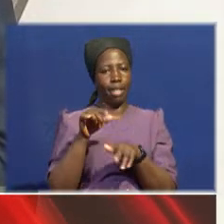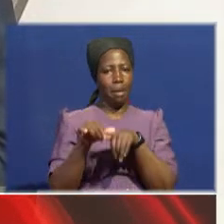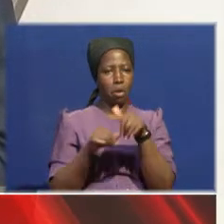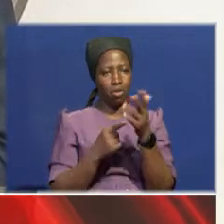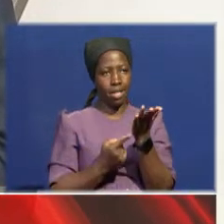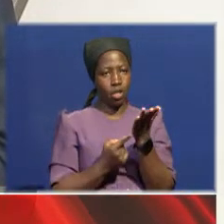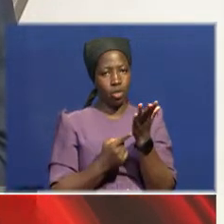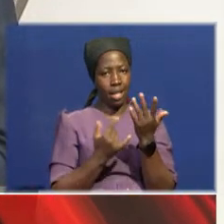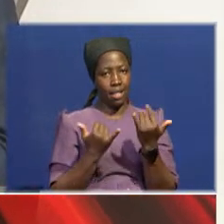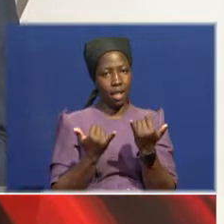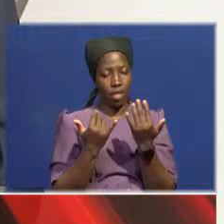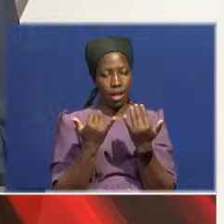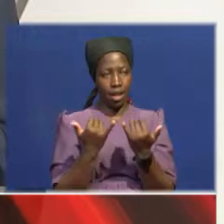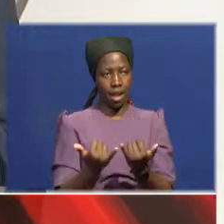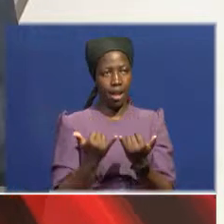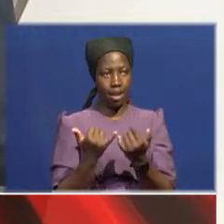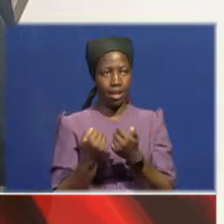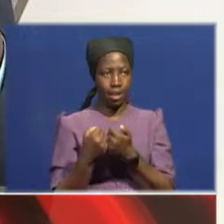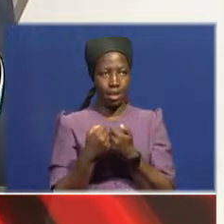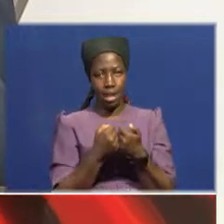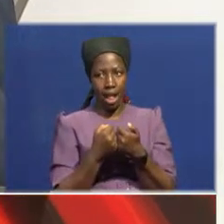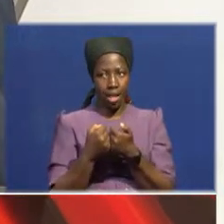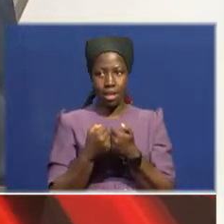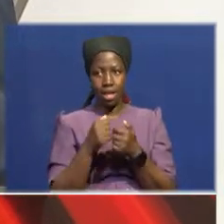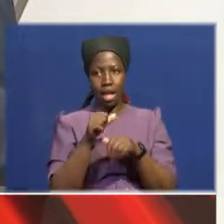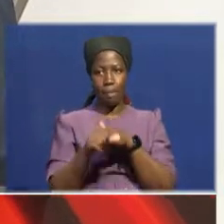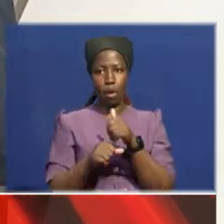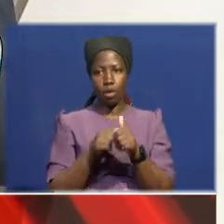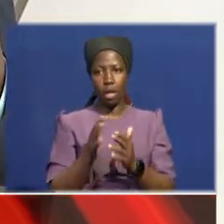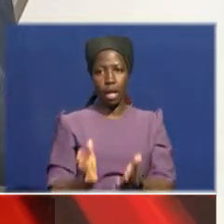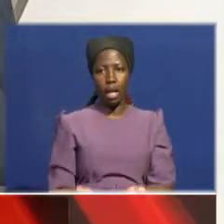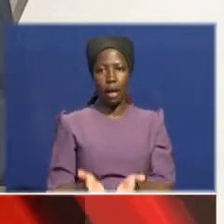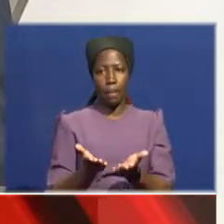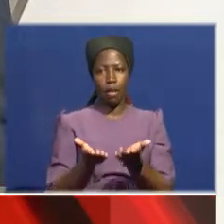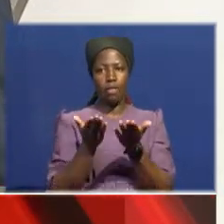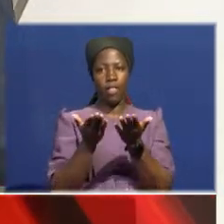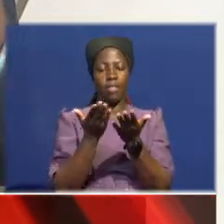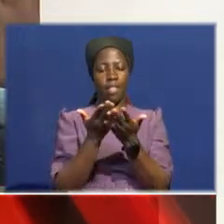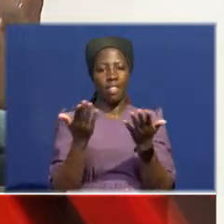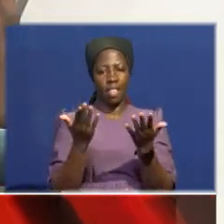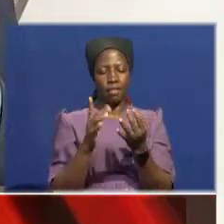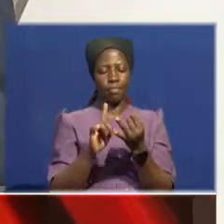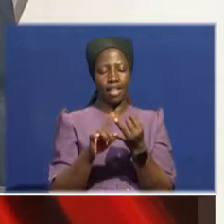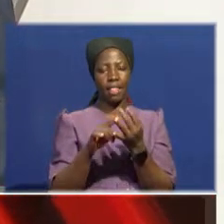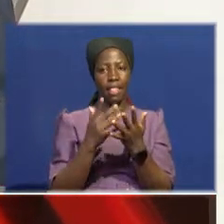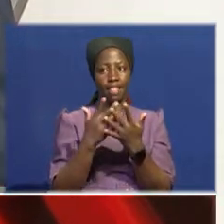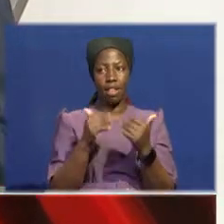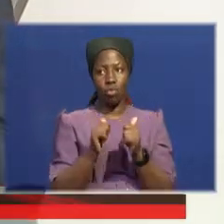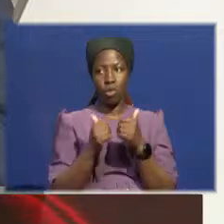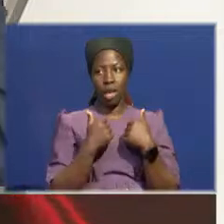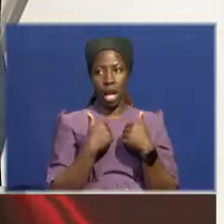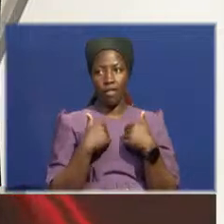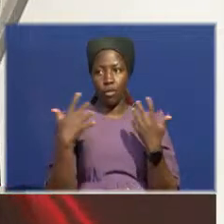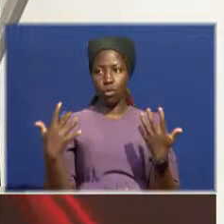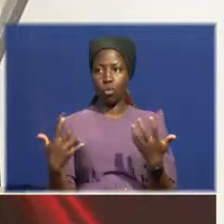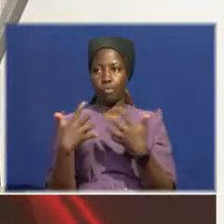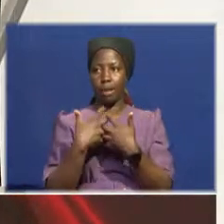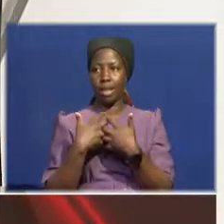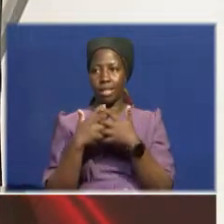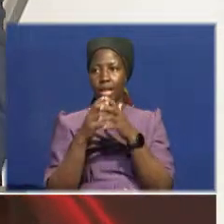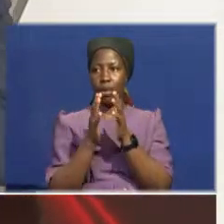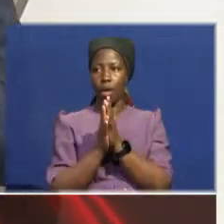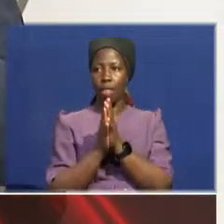current challenge is upgrading the equipments, the amenities we have to match the